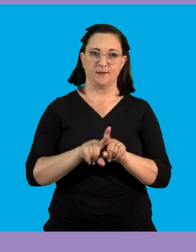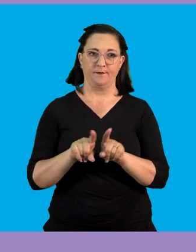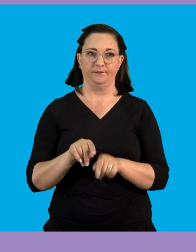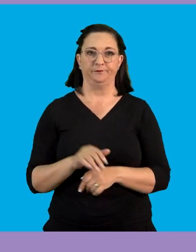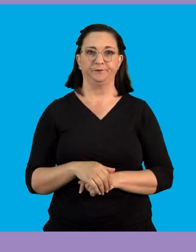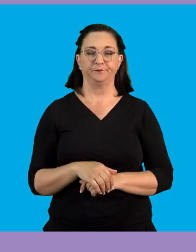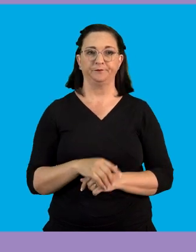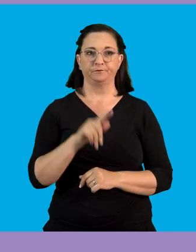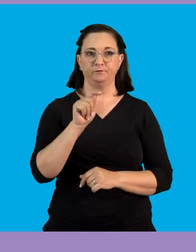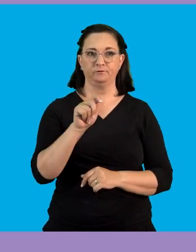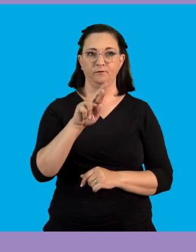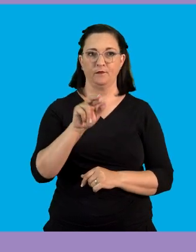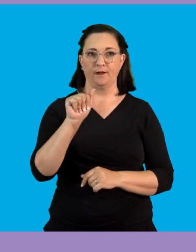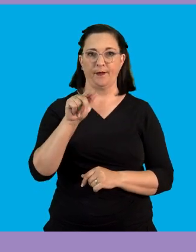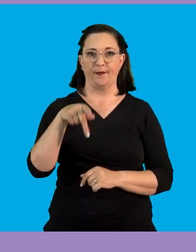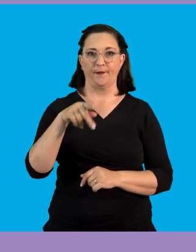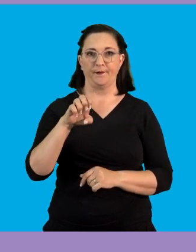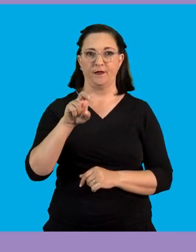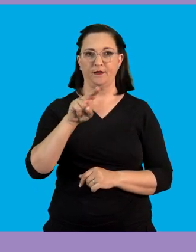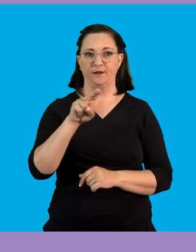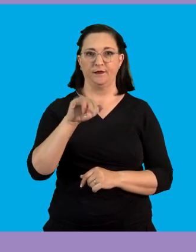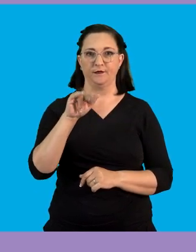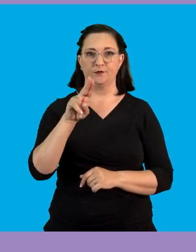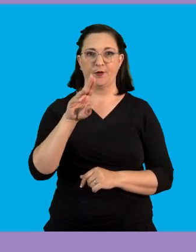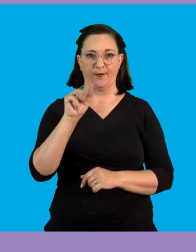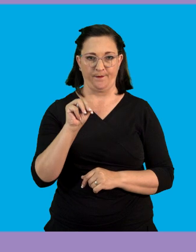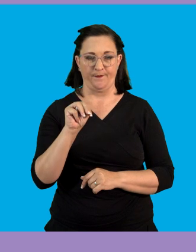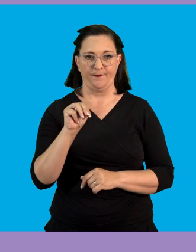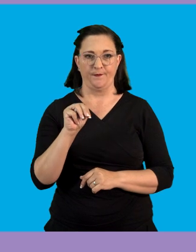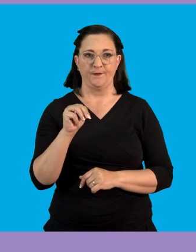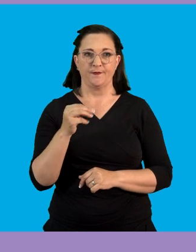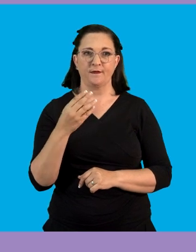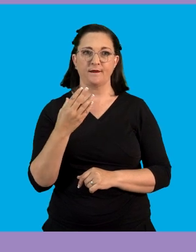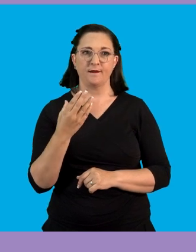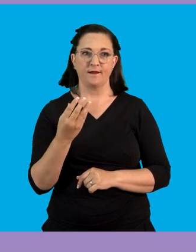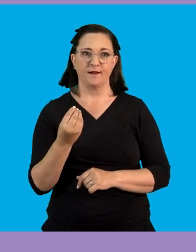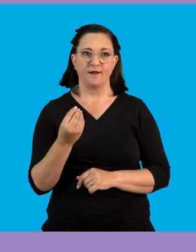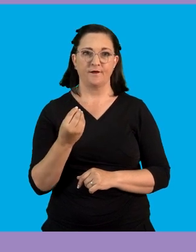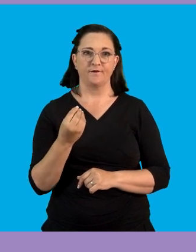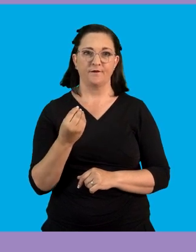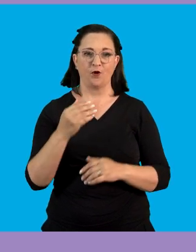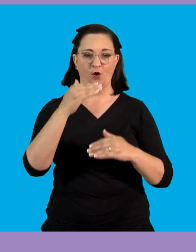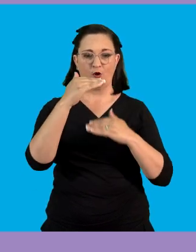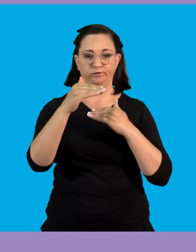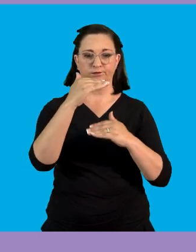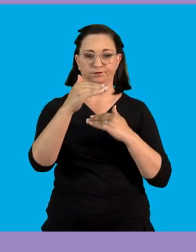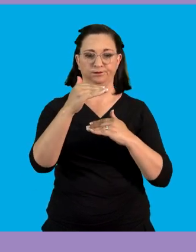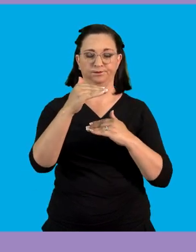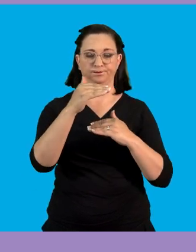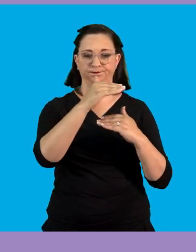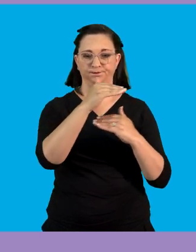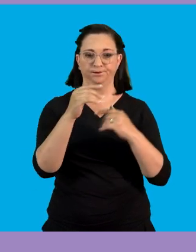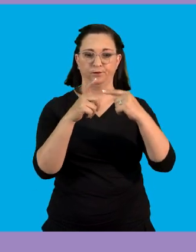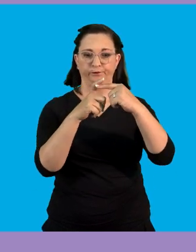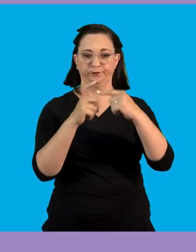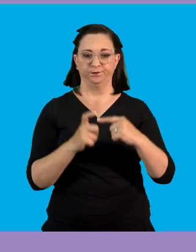a trapezium. Trapezium has one pair of opposite sides which